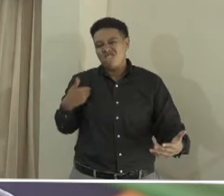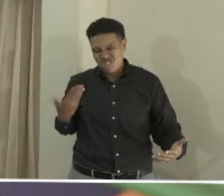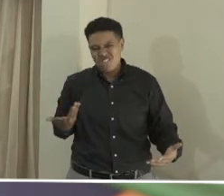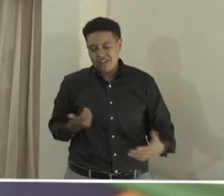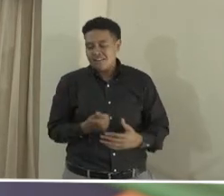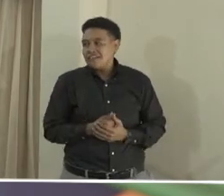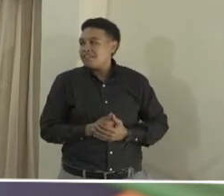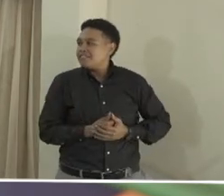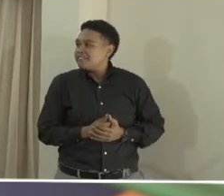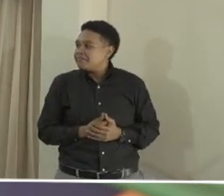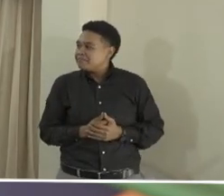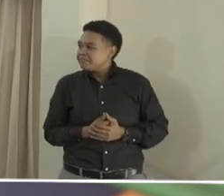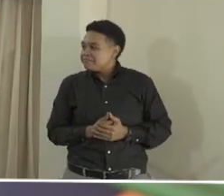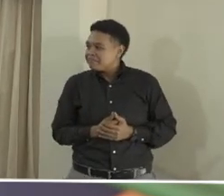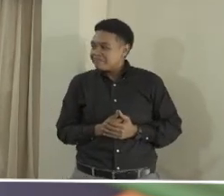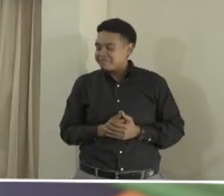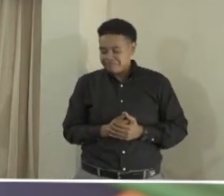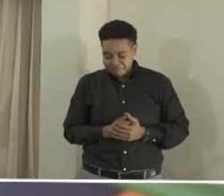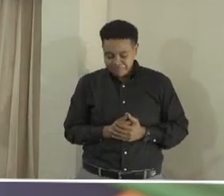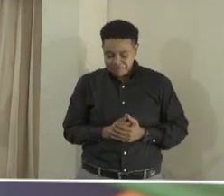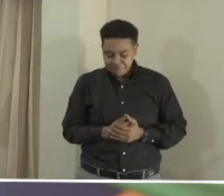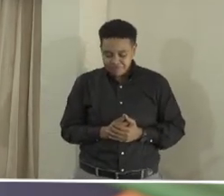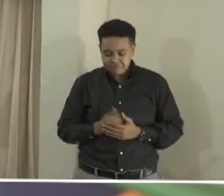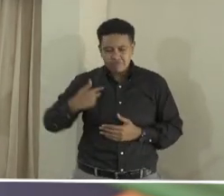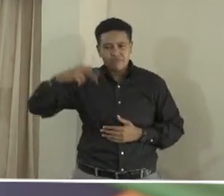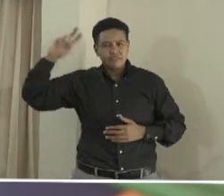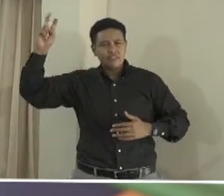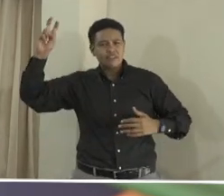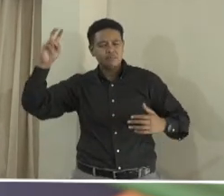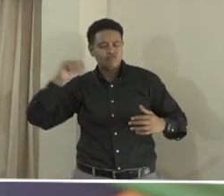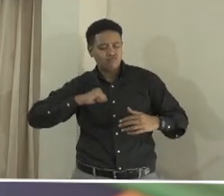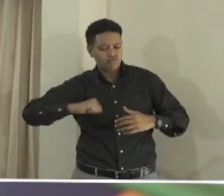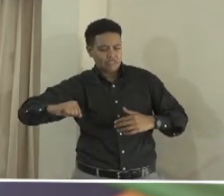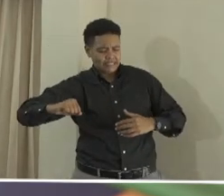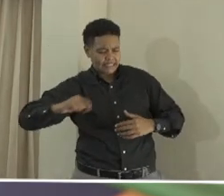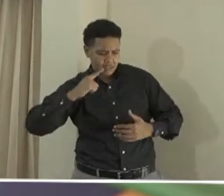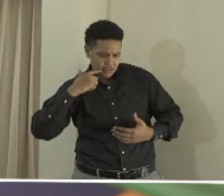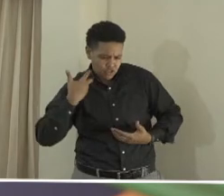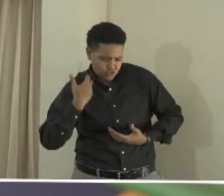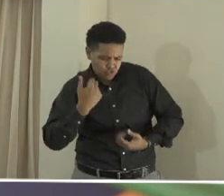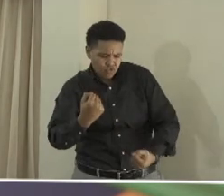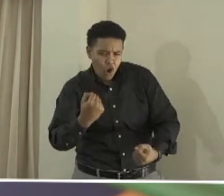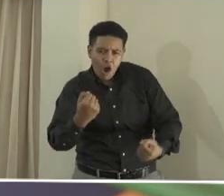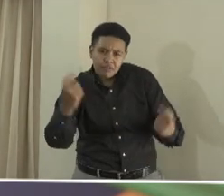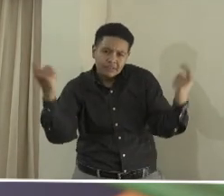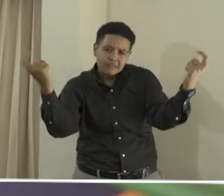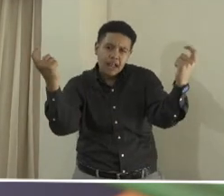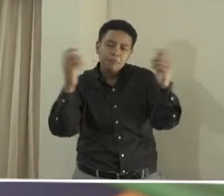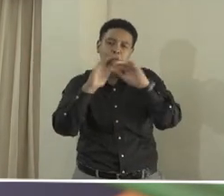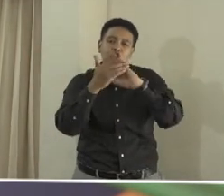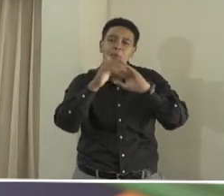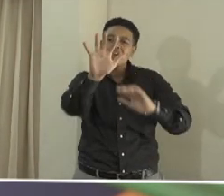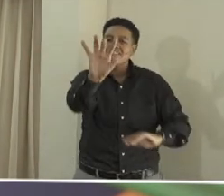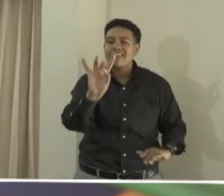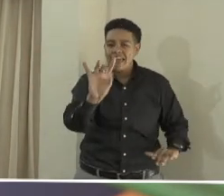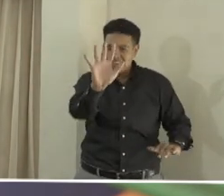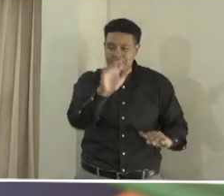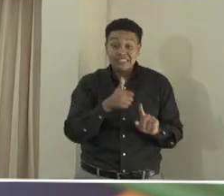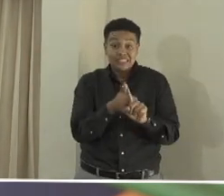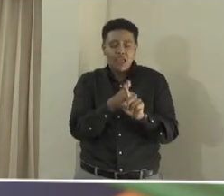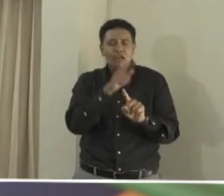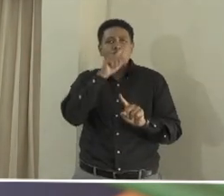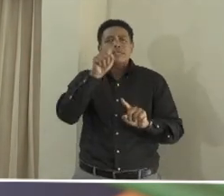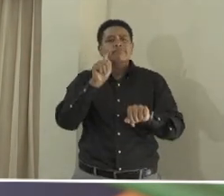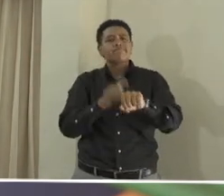Your theme, our theme, resilient and strong. Let's celebrate Jamaica 58. Is